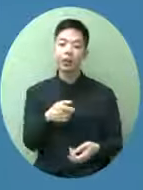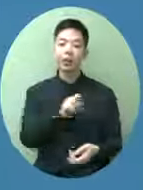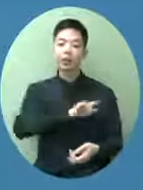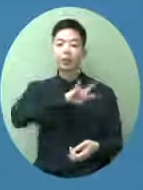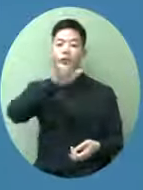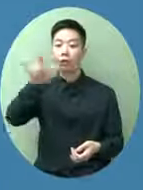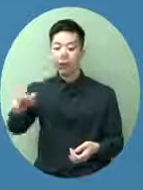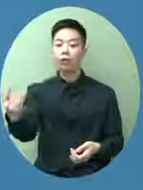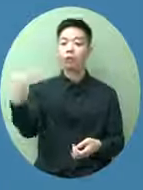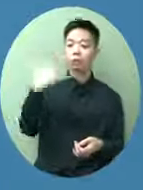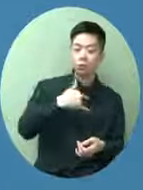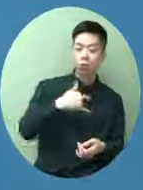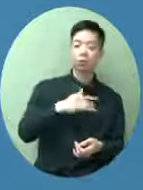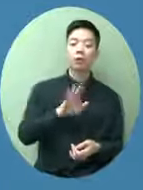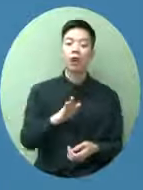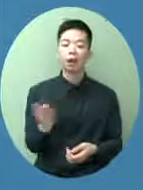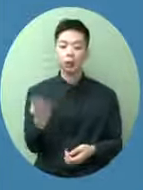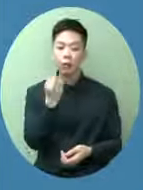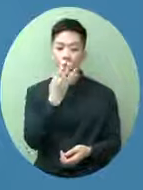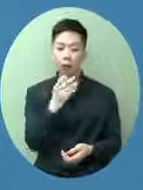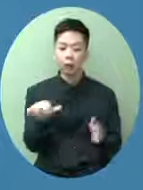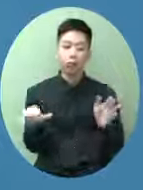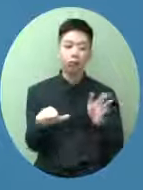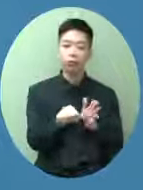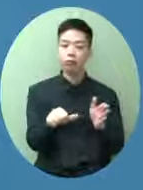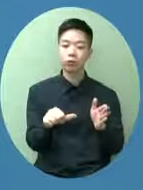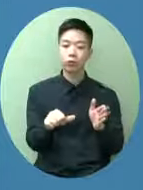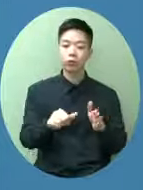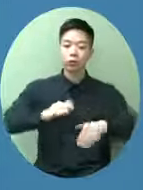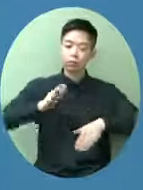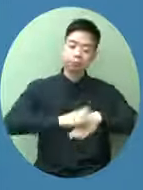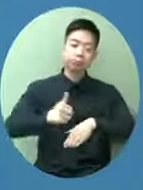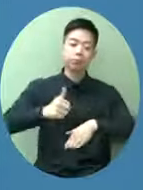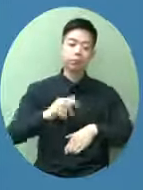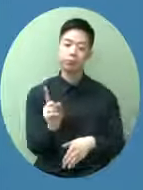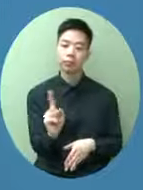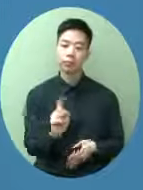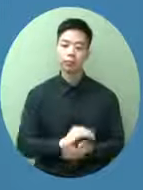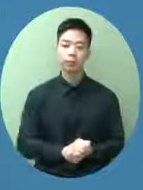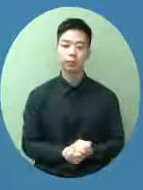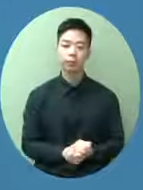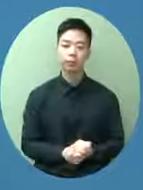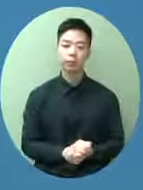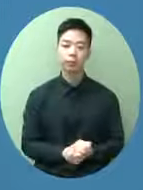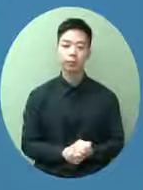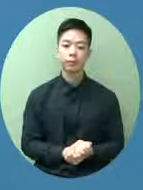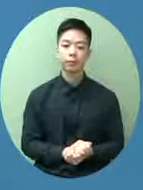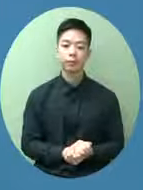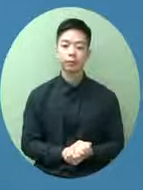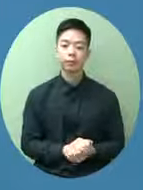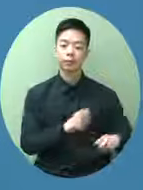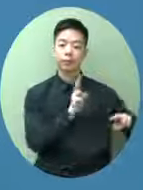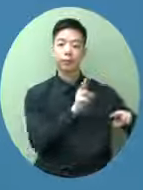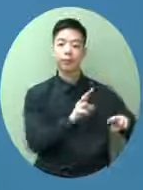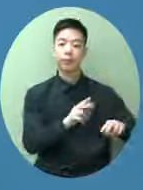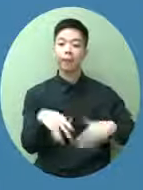advantage of Hong Kongis being the gateway into the mainland Chinabecause that's a huge marketmany companies have chosen Hong Kongbecause of